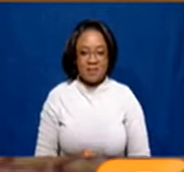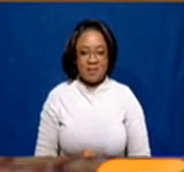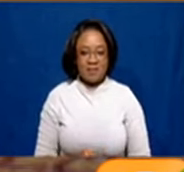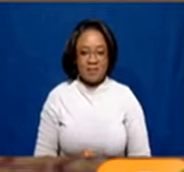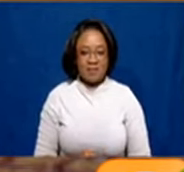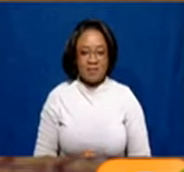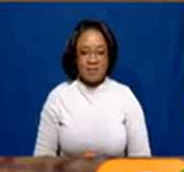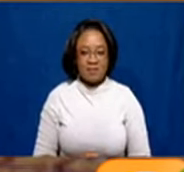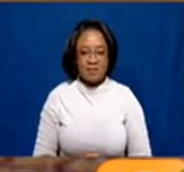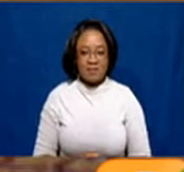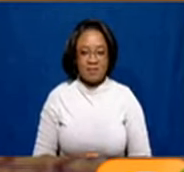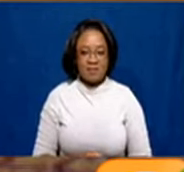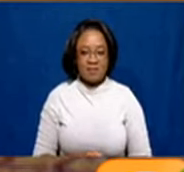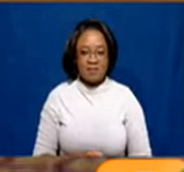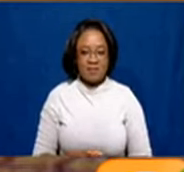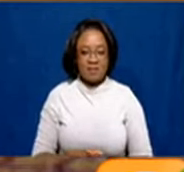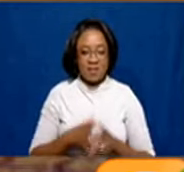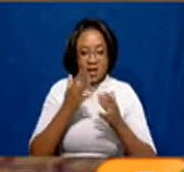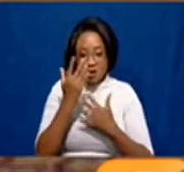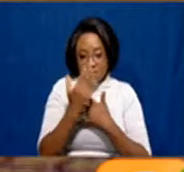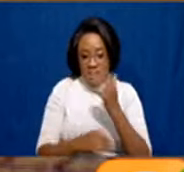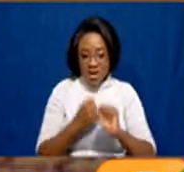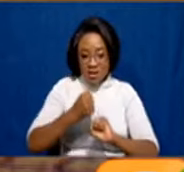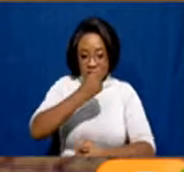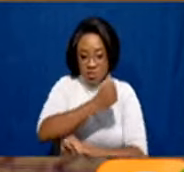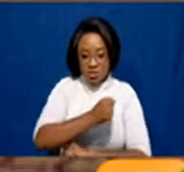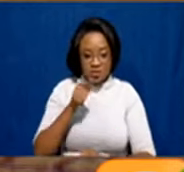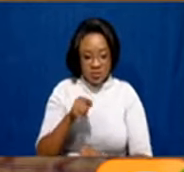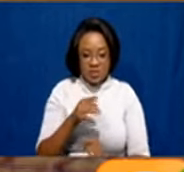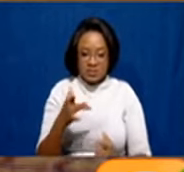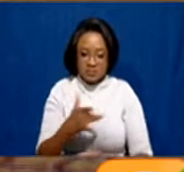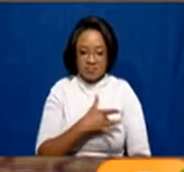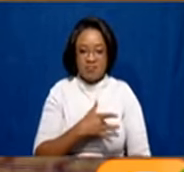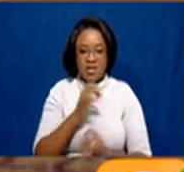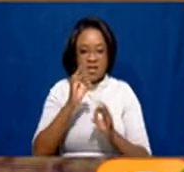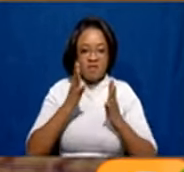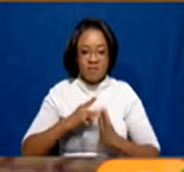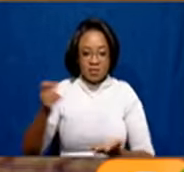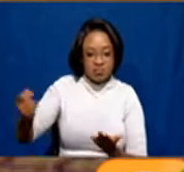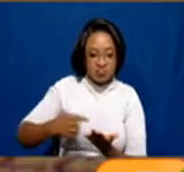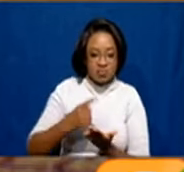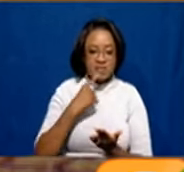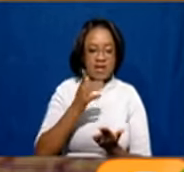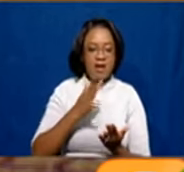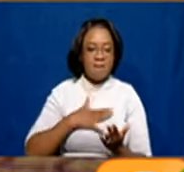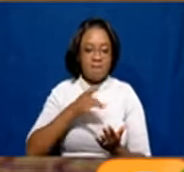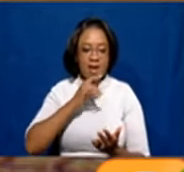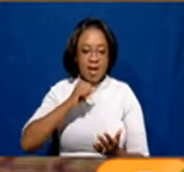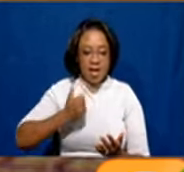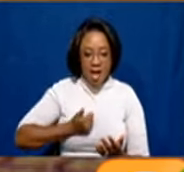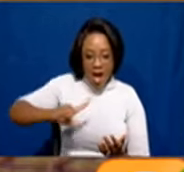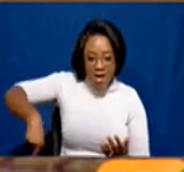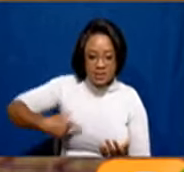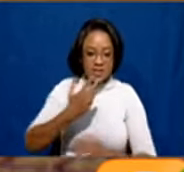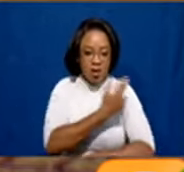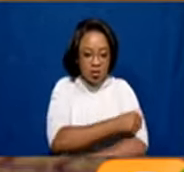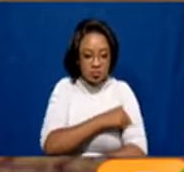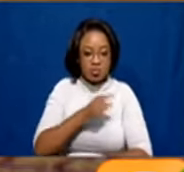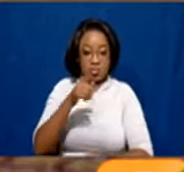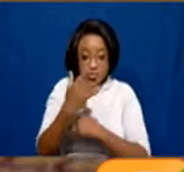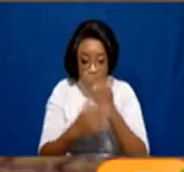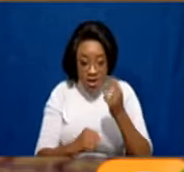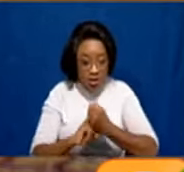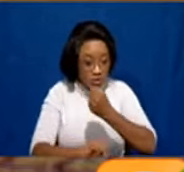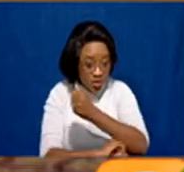Blood donation for me has been personal. Yeah. You know, just, you know, someone sends you a text, my auntie's in hospital, she needs blood, could you donate blood? I do